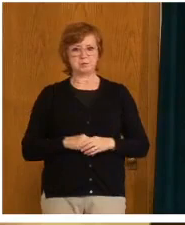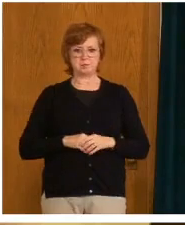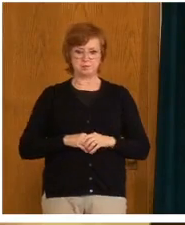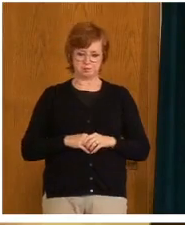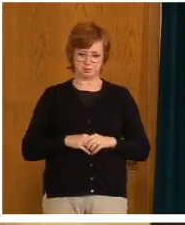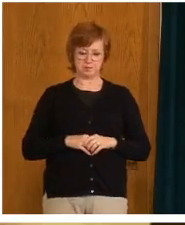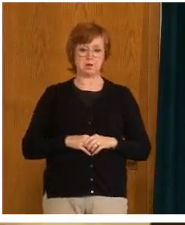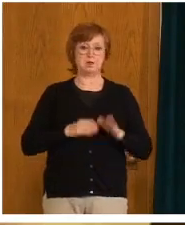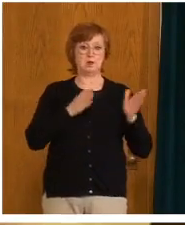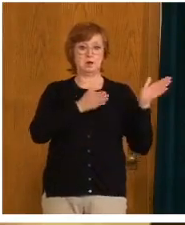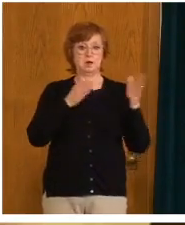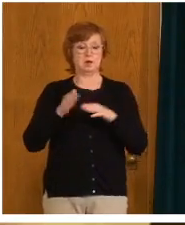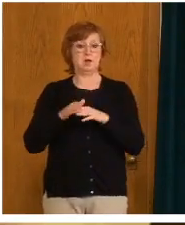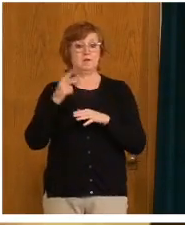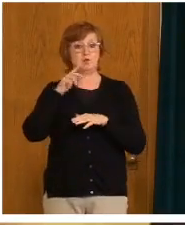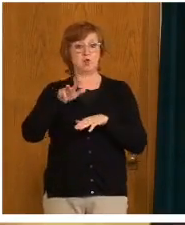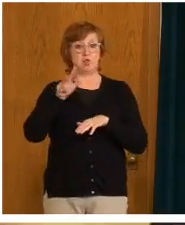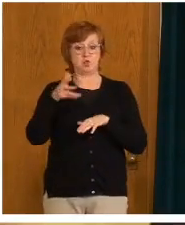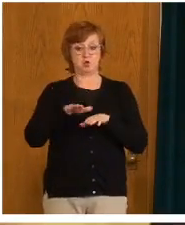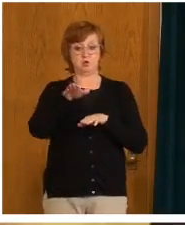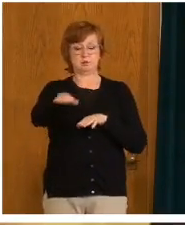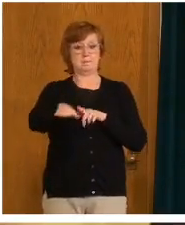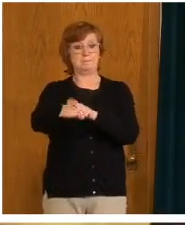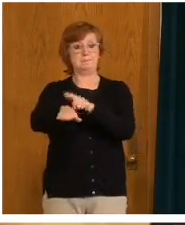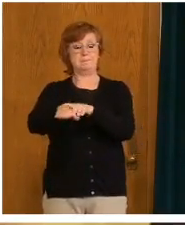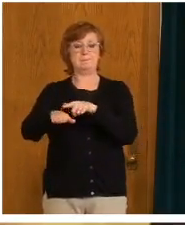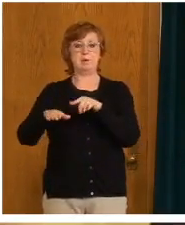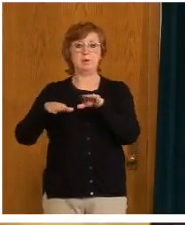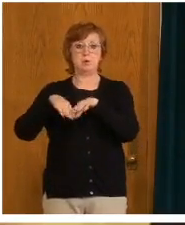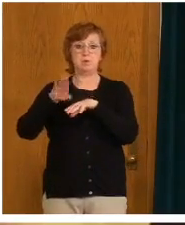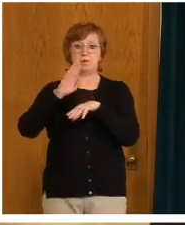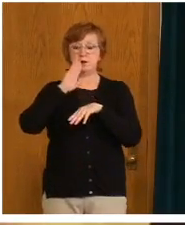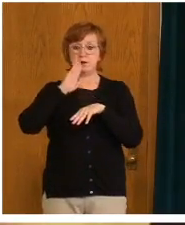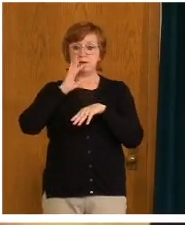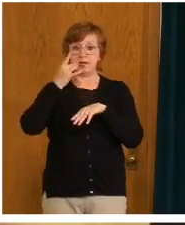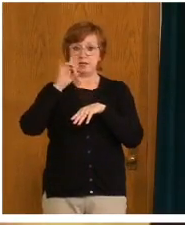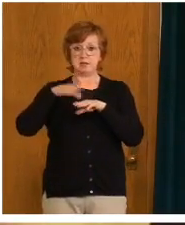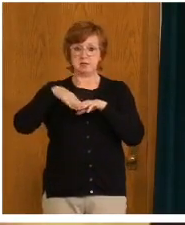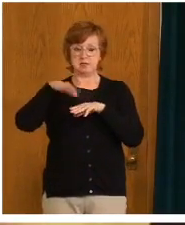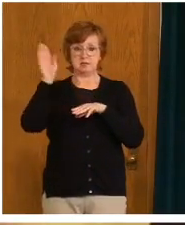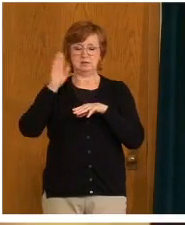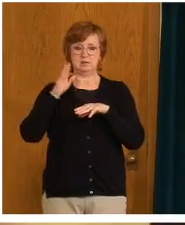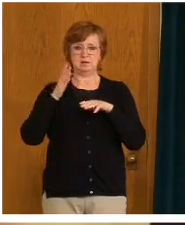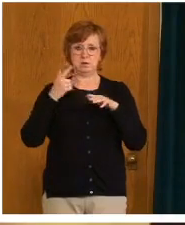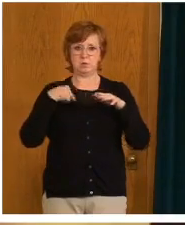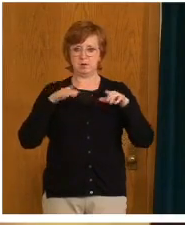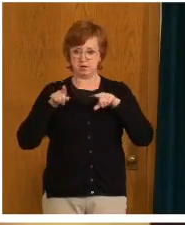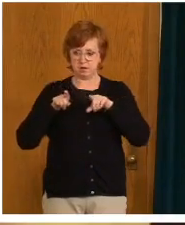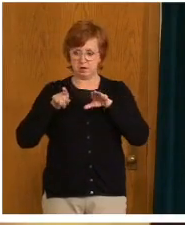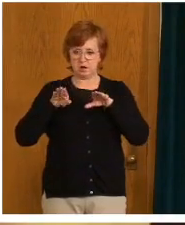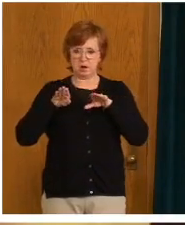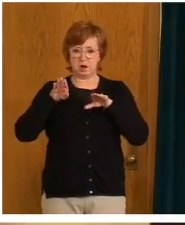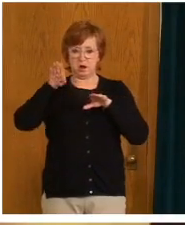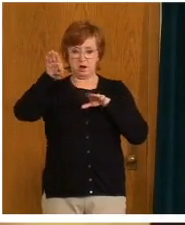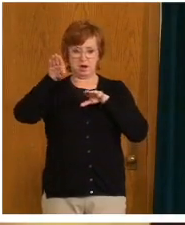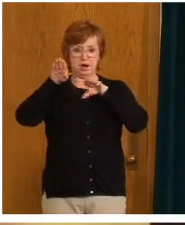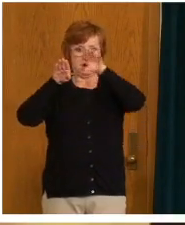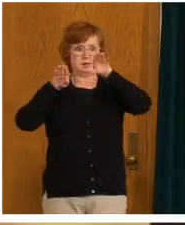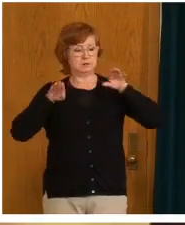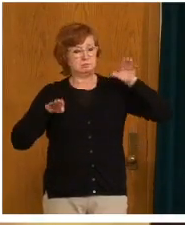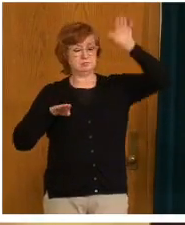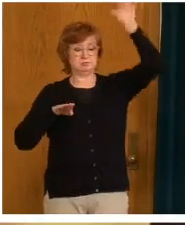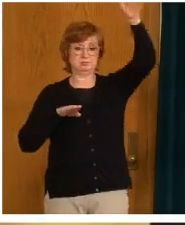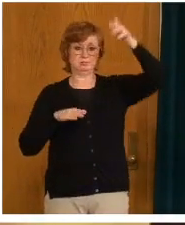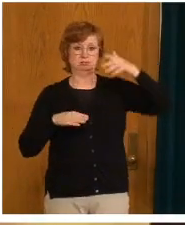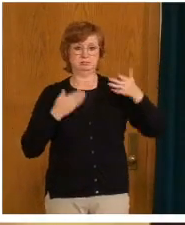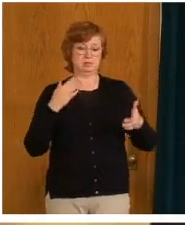and over, that we will see you know, that continue to increase up to 75, ultimately 80, hopefully 85. I mean, the higher the better as far